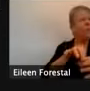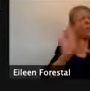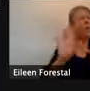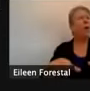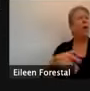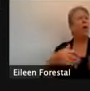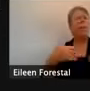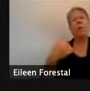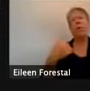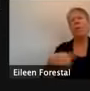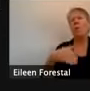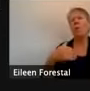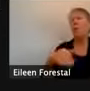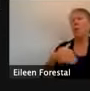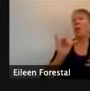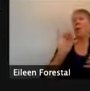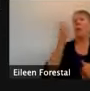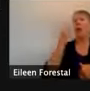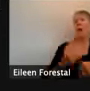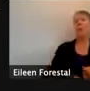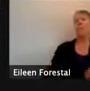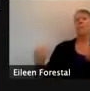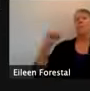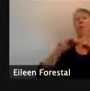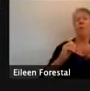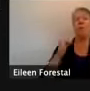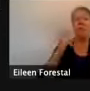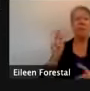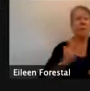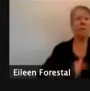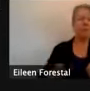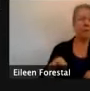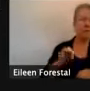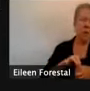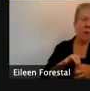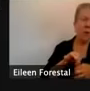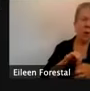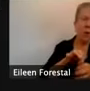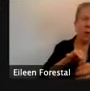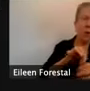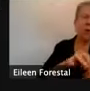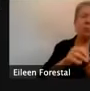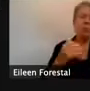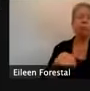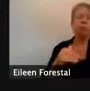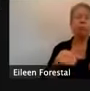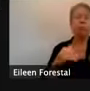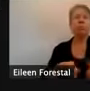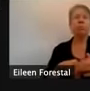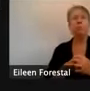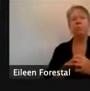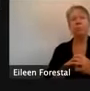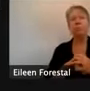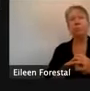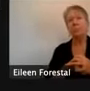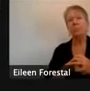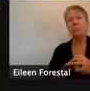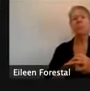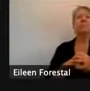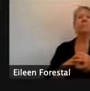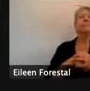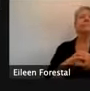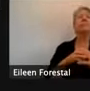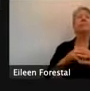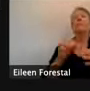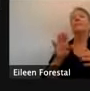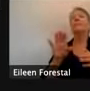to disenfranchise voters, our democracy is made stronger. And by the way, at the same time, while looking out,